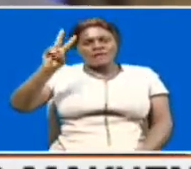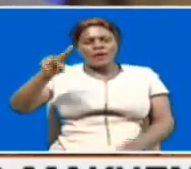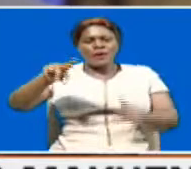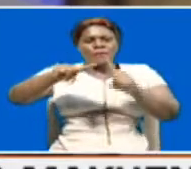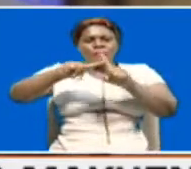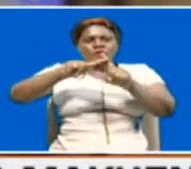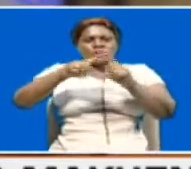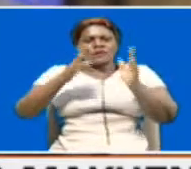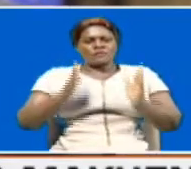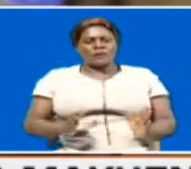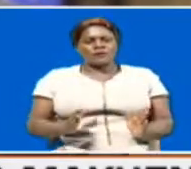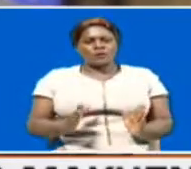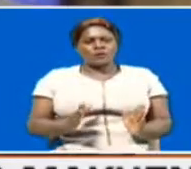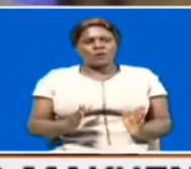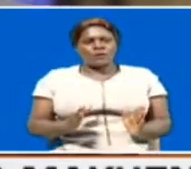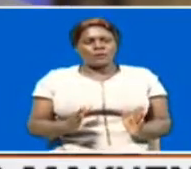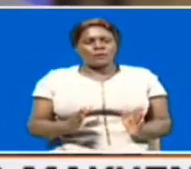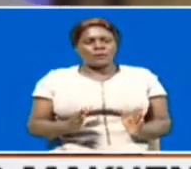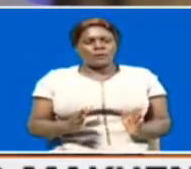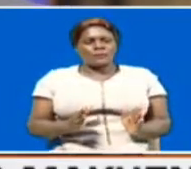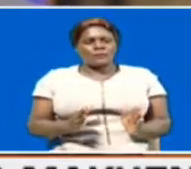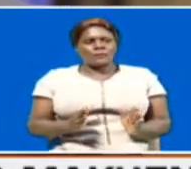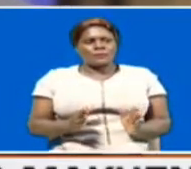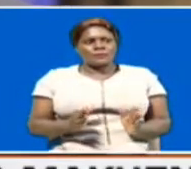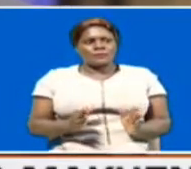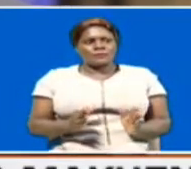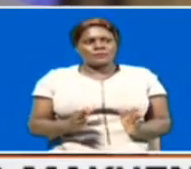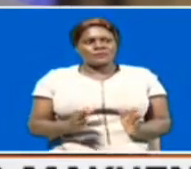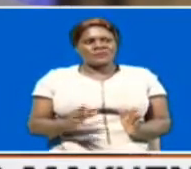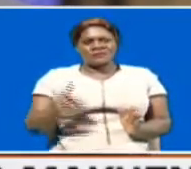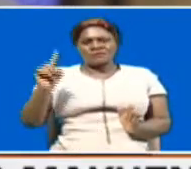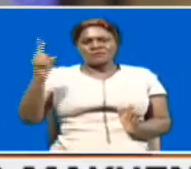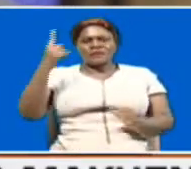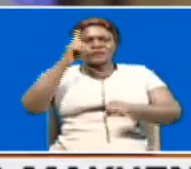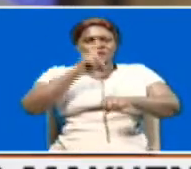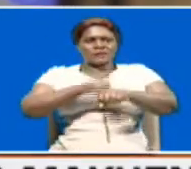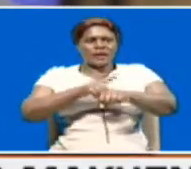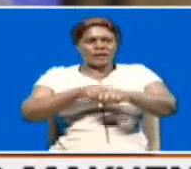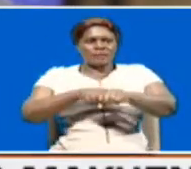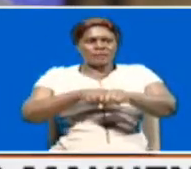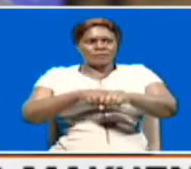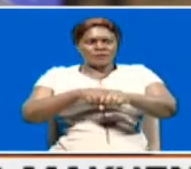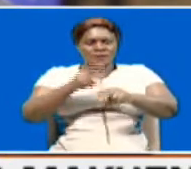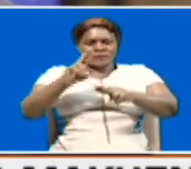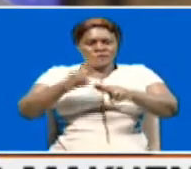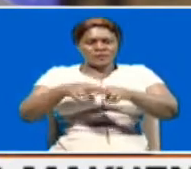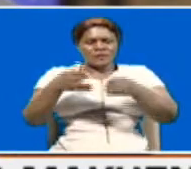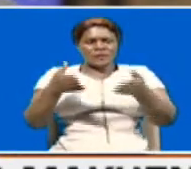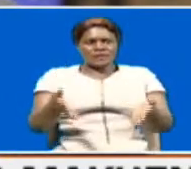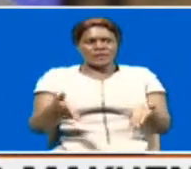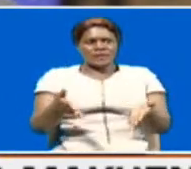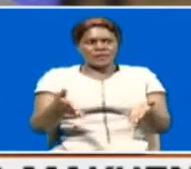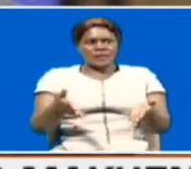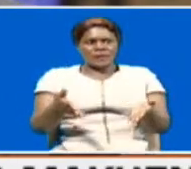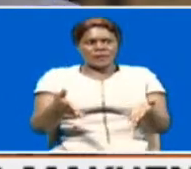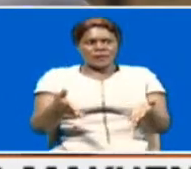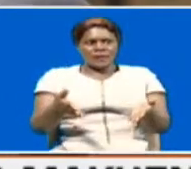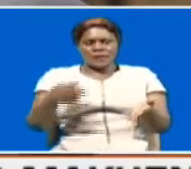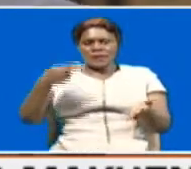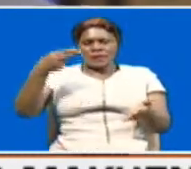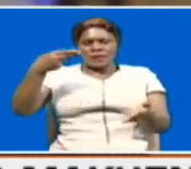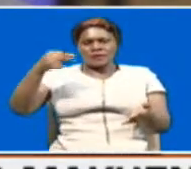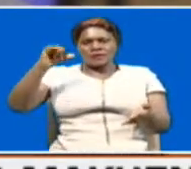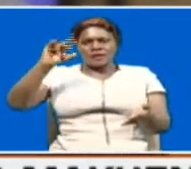HIV, or have lost a relative. It is the first time I'm sitting in a platform where we are discussing positive things about HIV